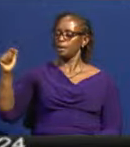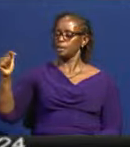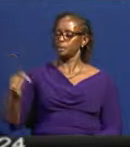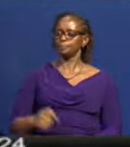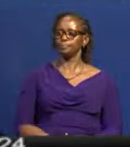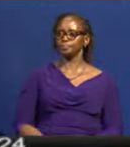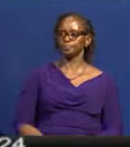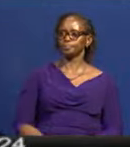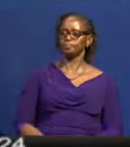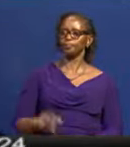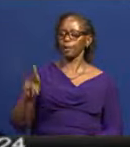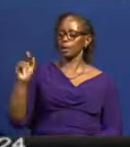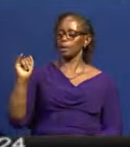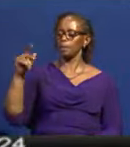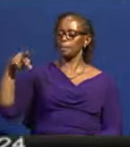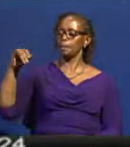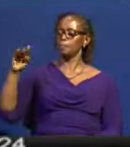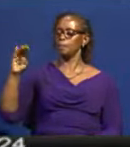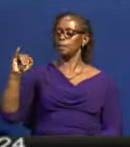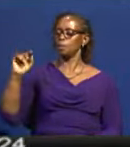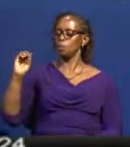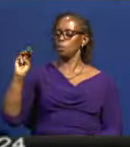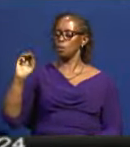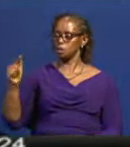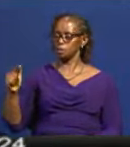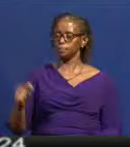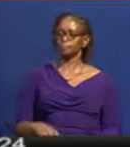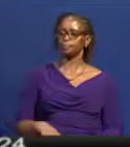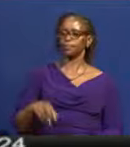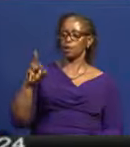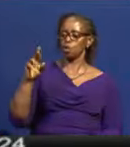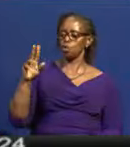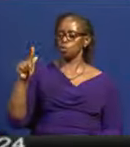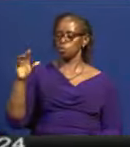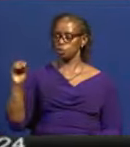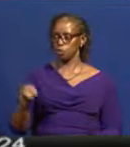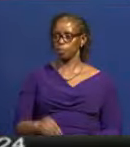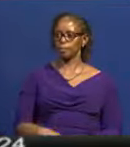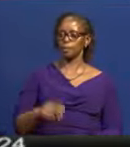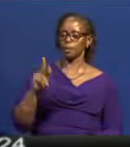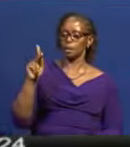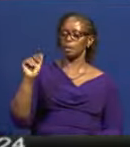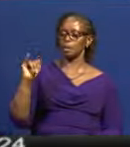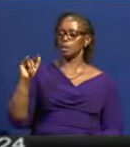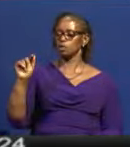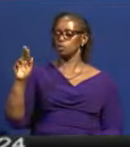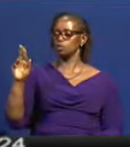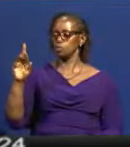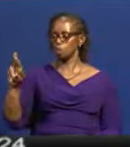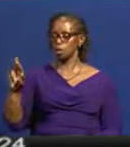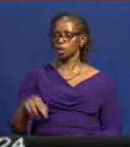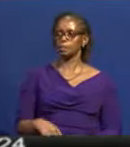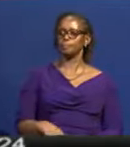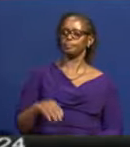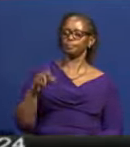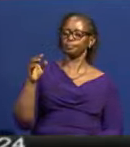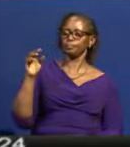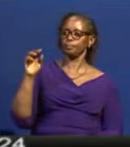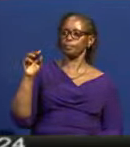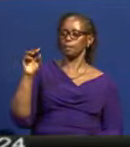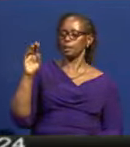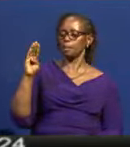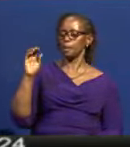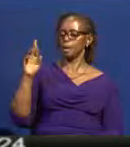Julius Kipibiwot, Julius K. Ruto, Bernard Kitur, Phyllis